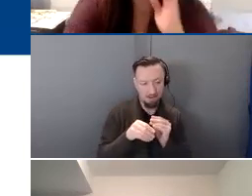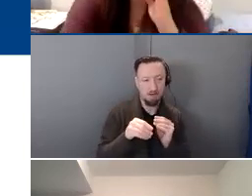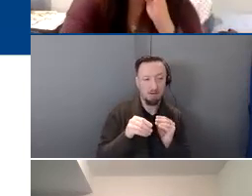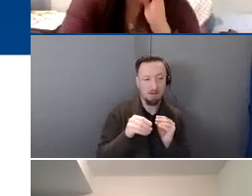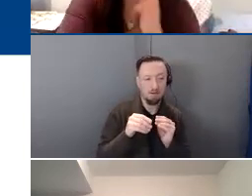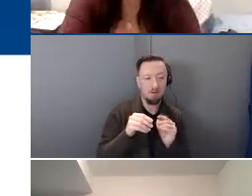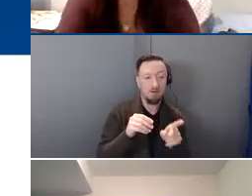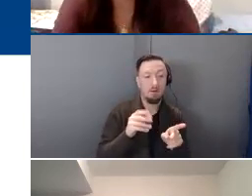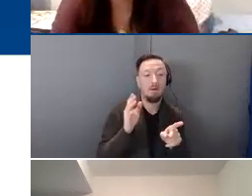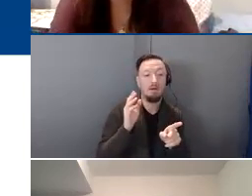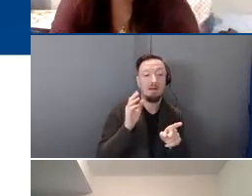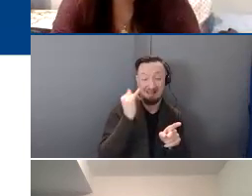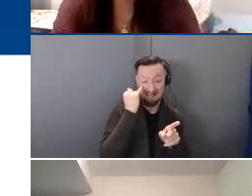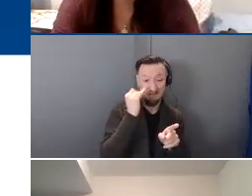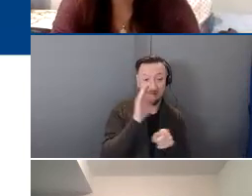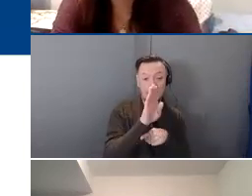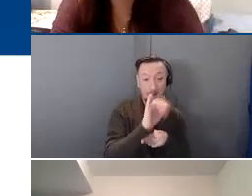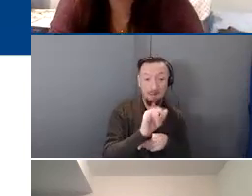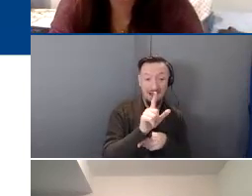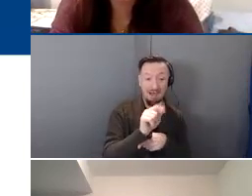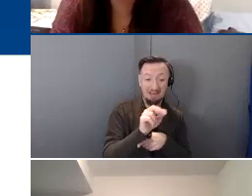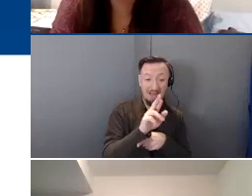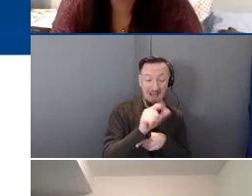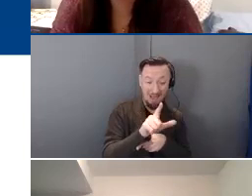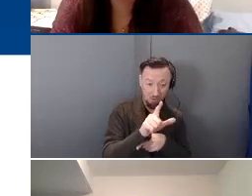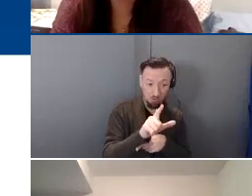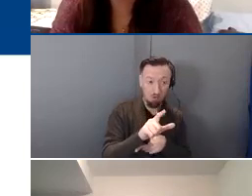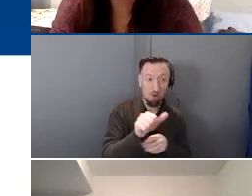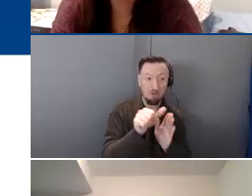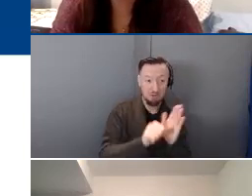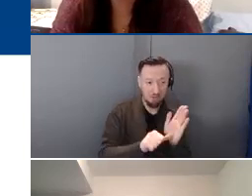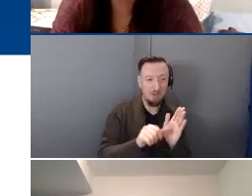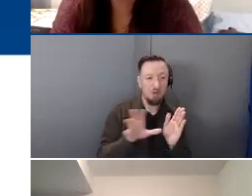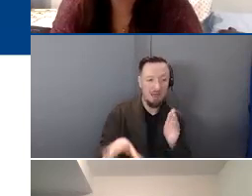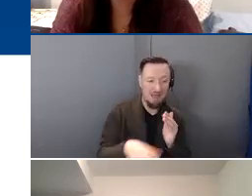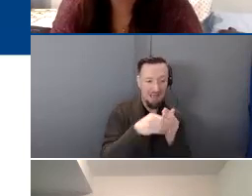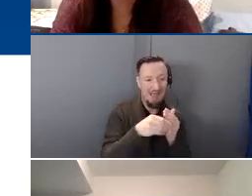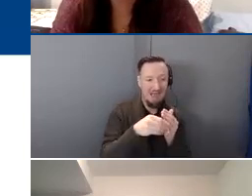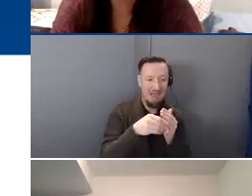procedure, we would append the modifier 50 to it.